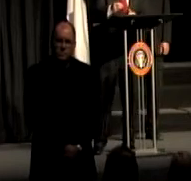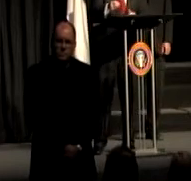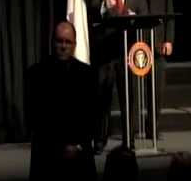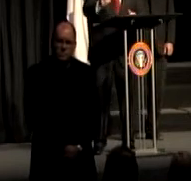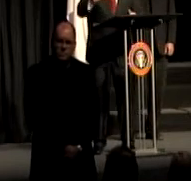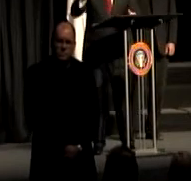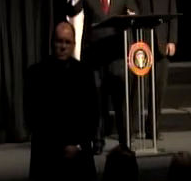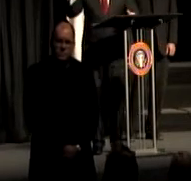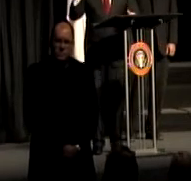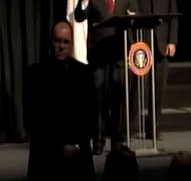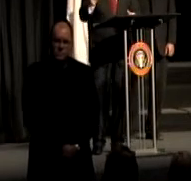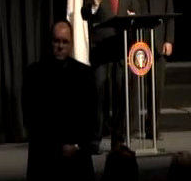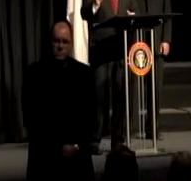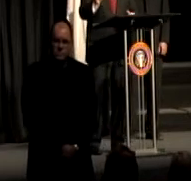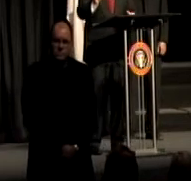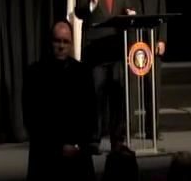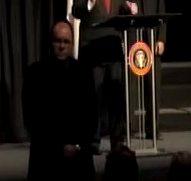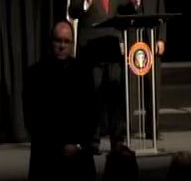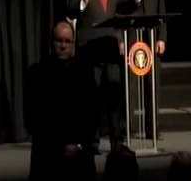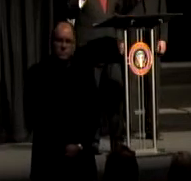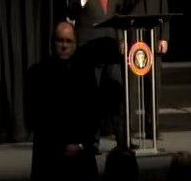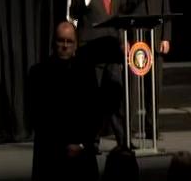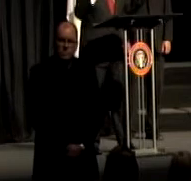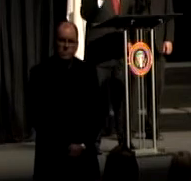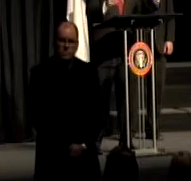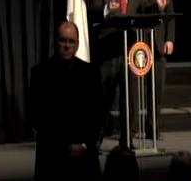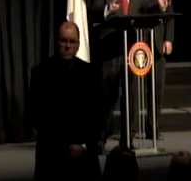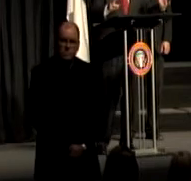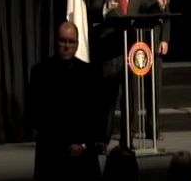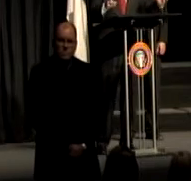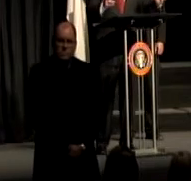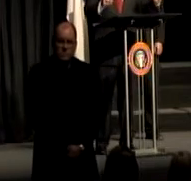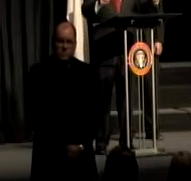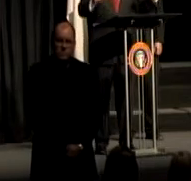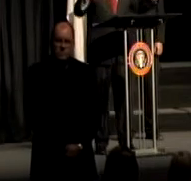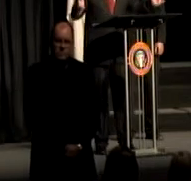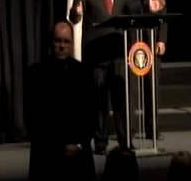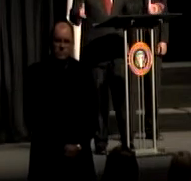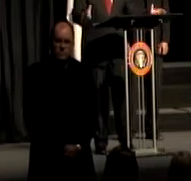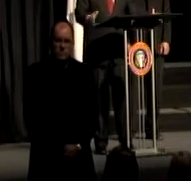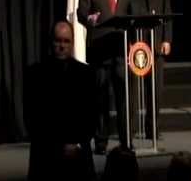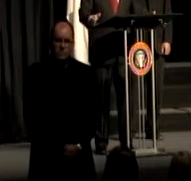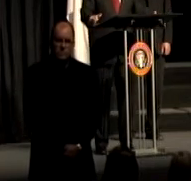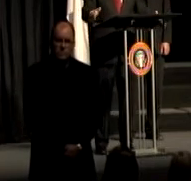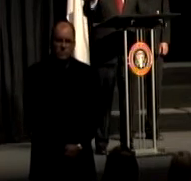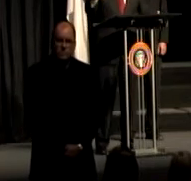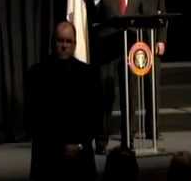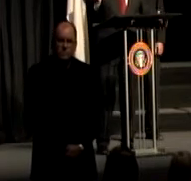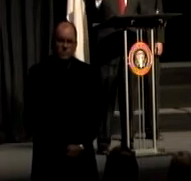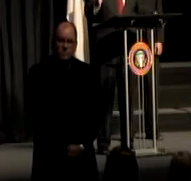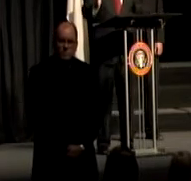you you are a vehicle that people can hear about Jesus we need to be a witness